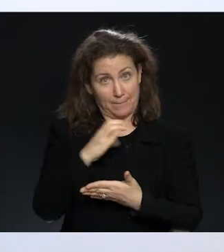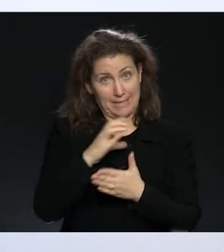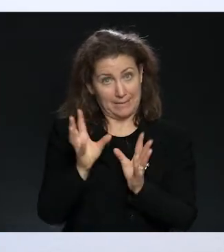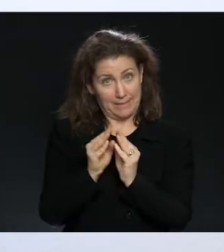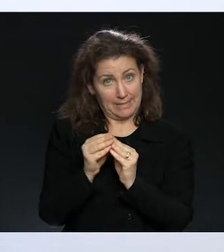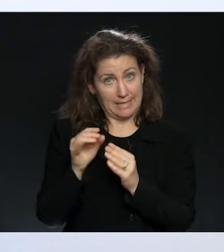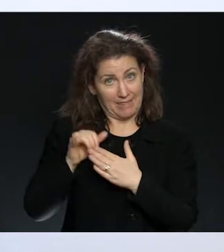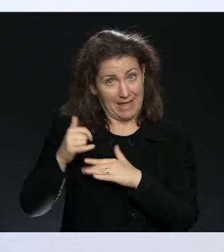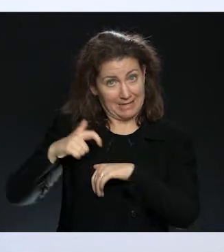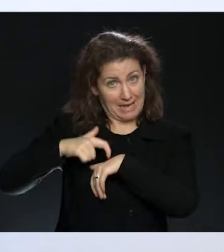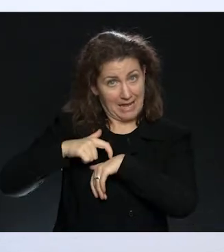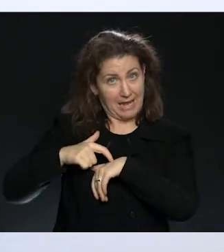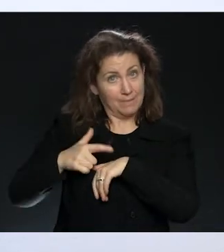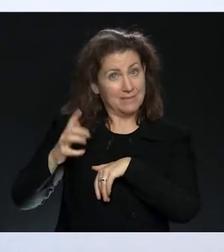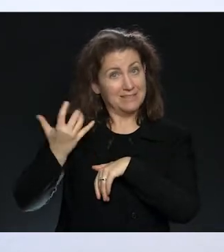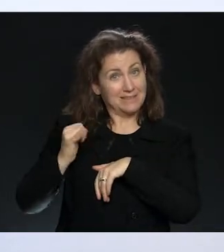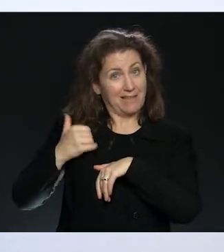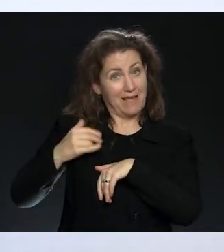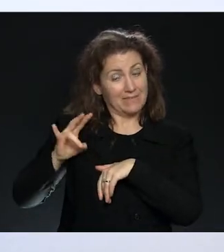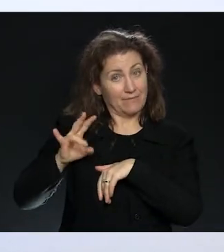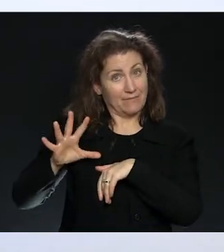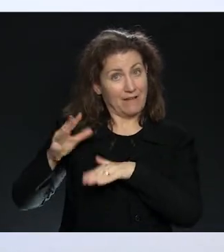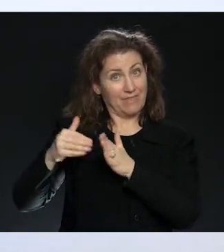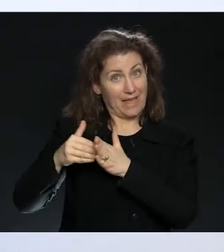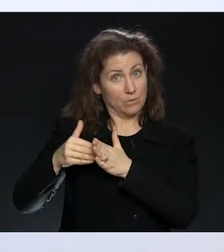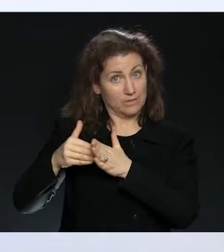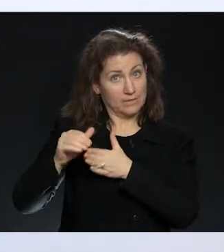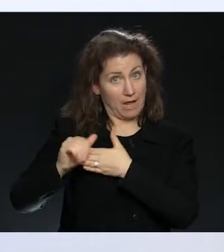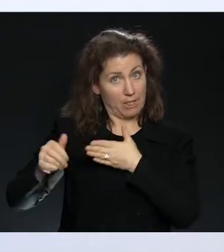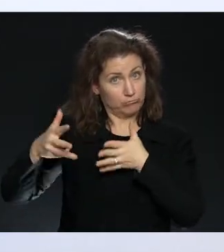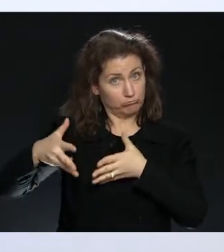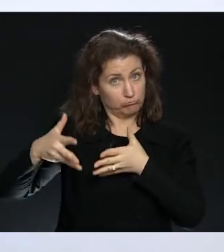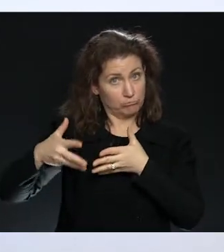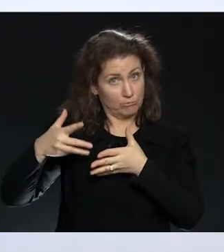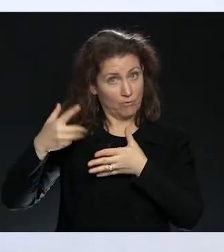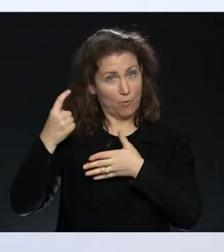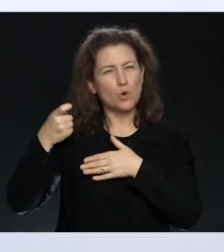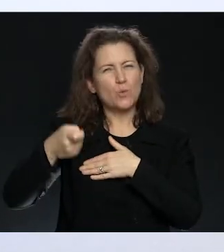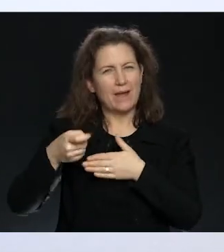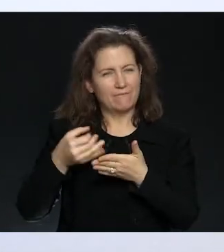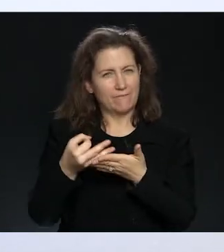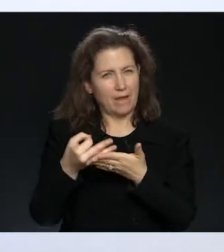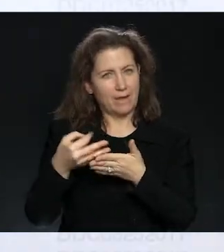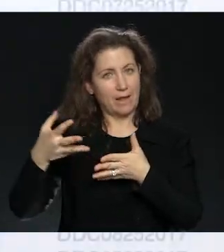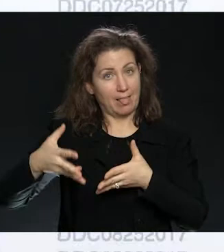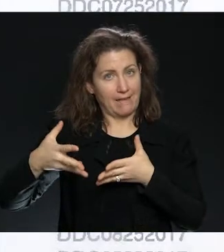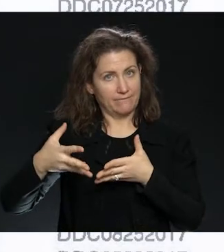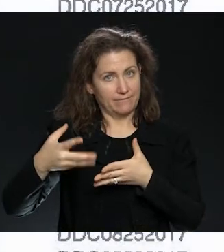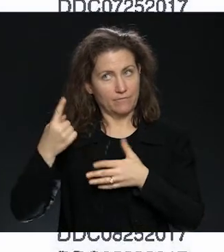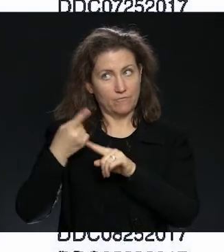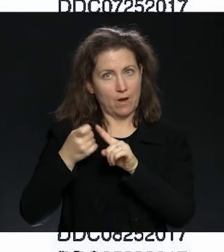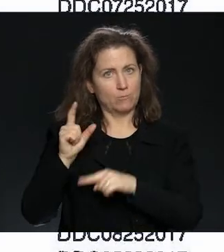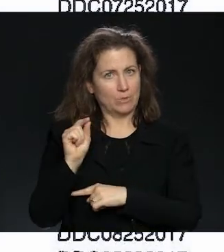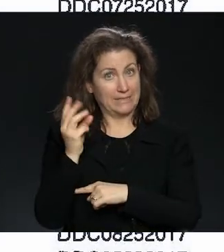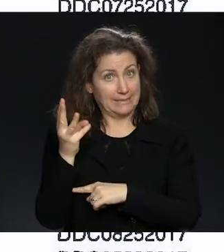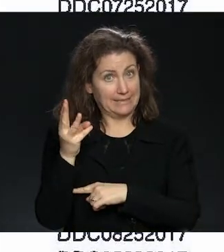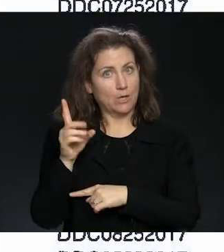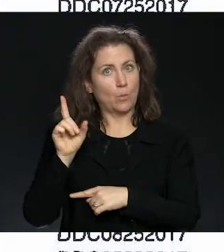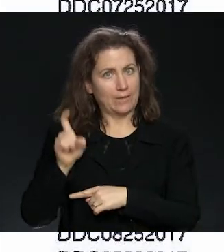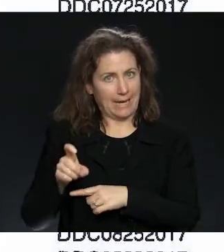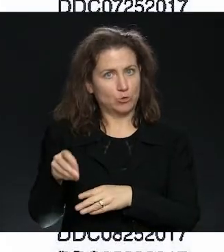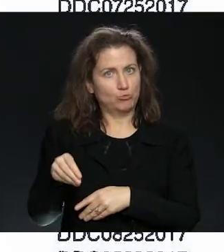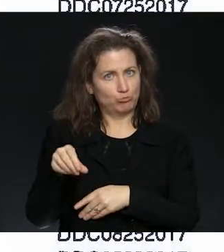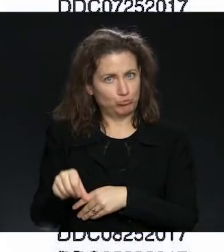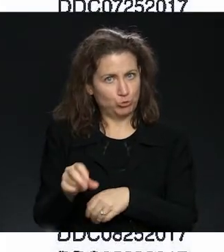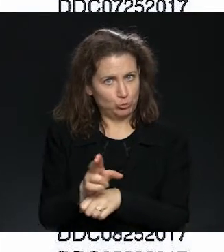$75,000 in grant funding for 2016 that we needed to draw down. If you look at page 6,